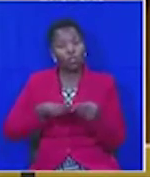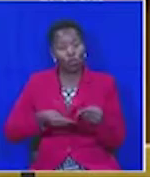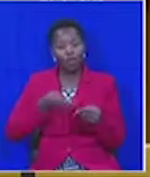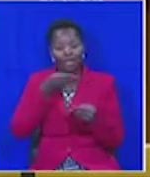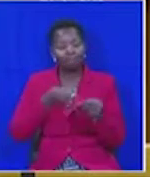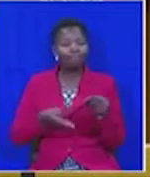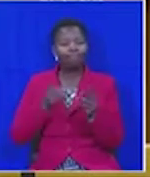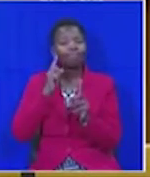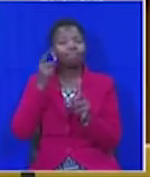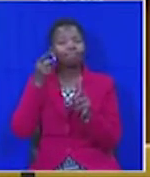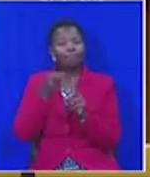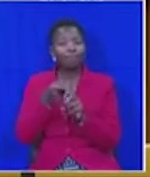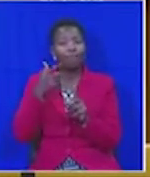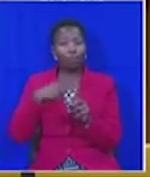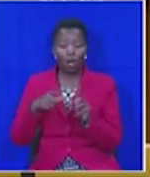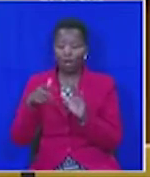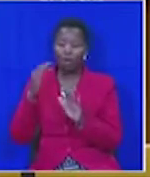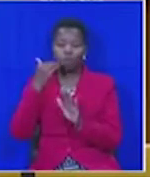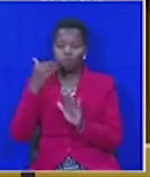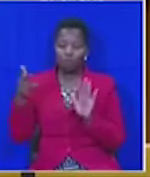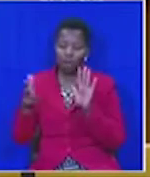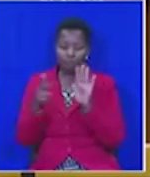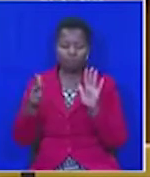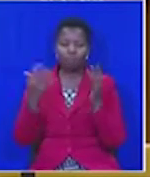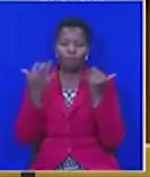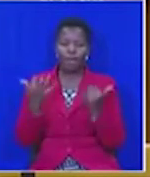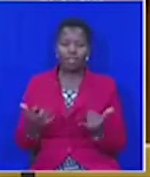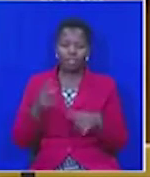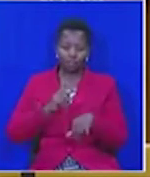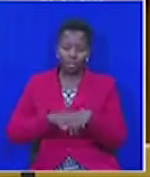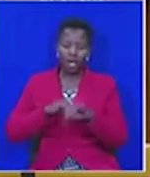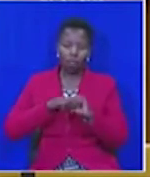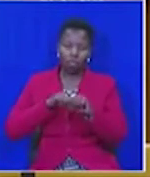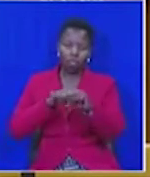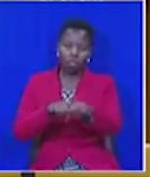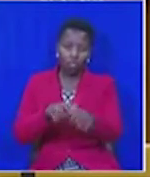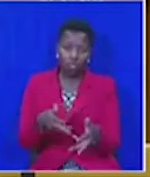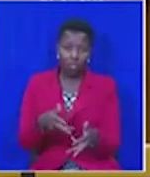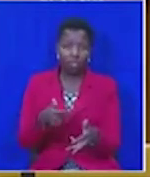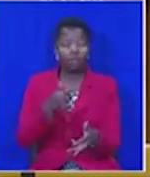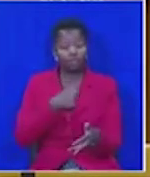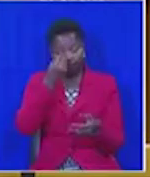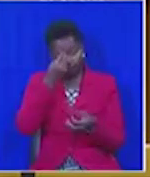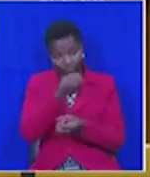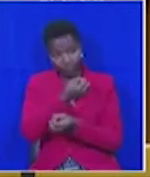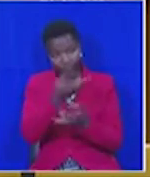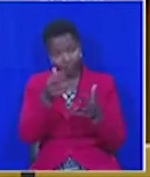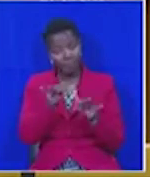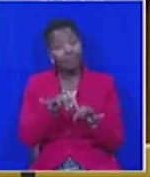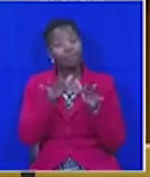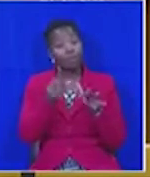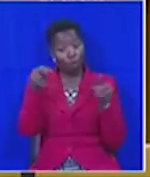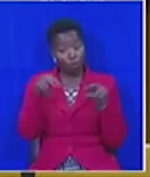intended to delay the passing of the budget. And I want people at home to know